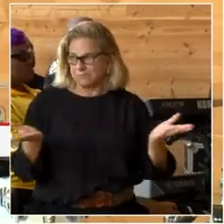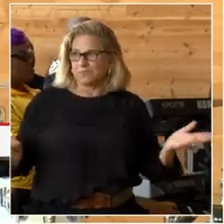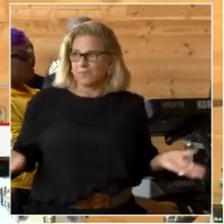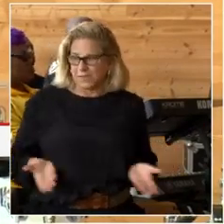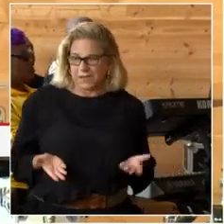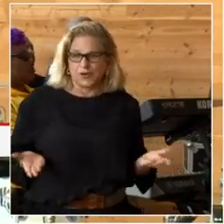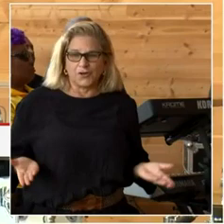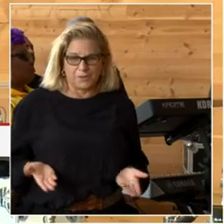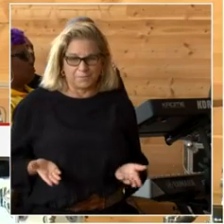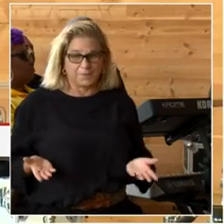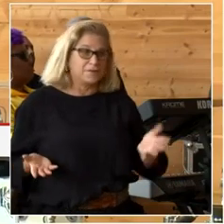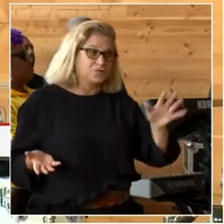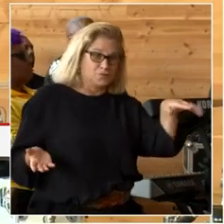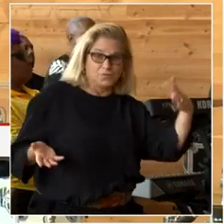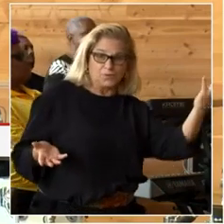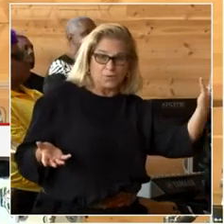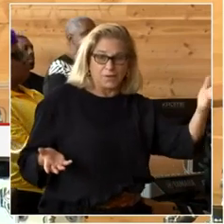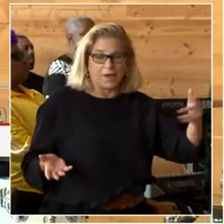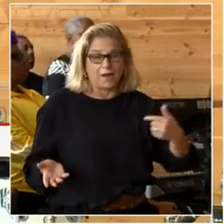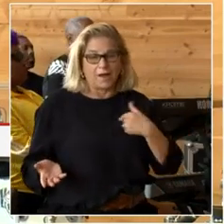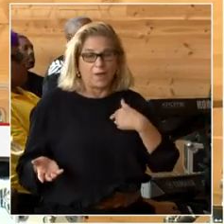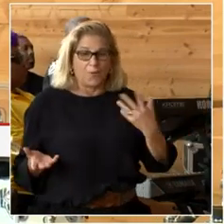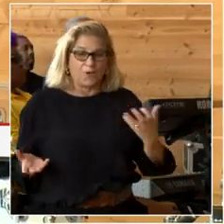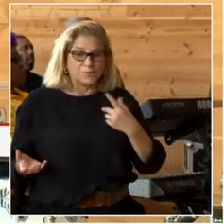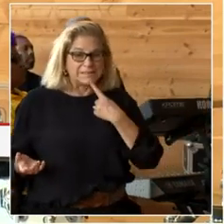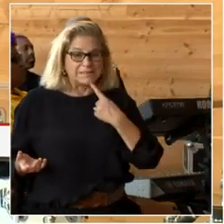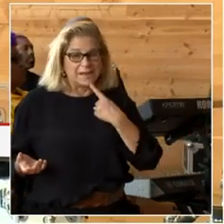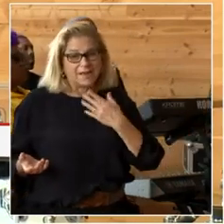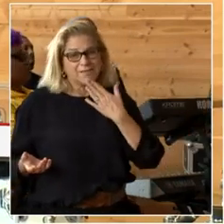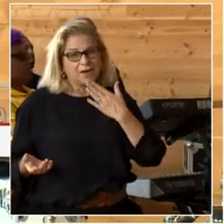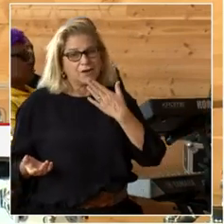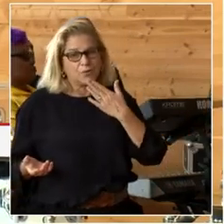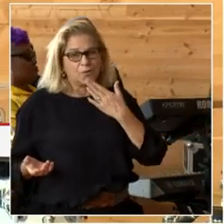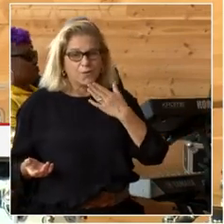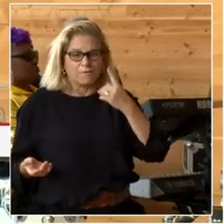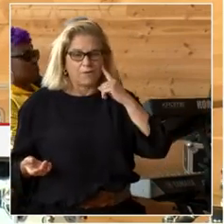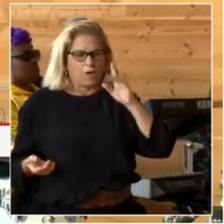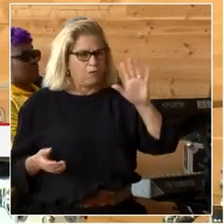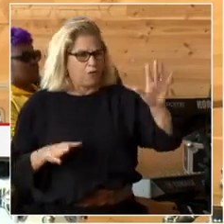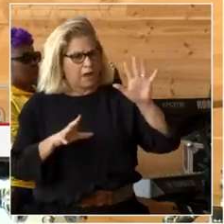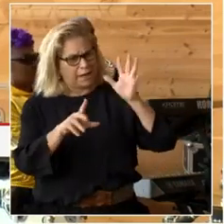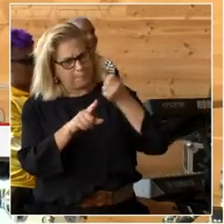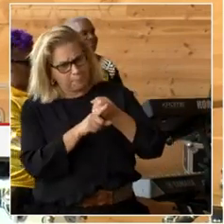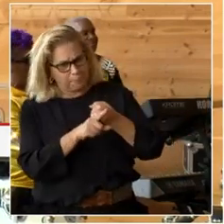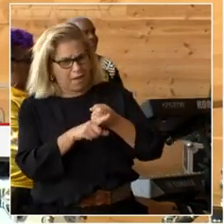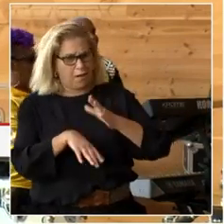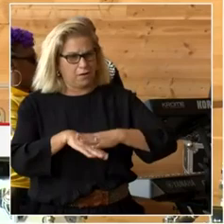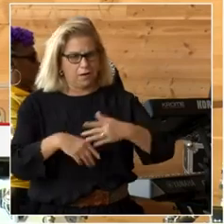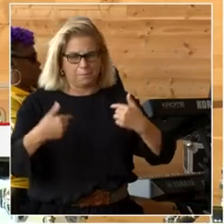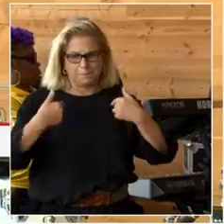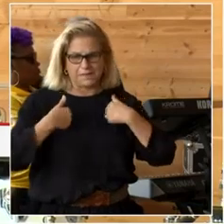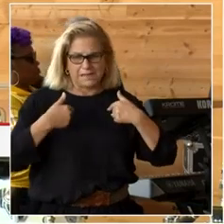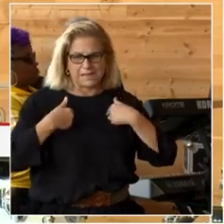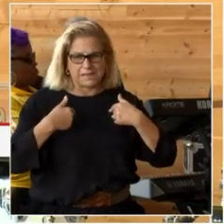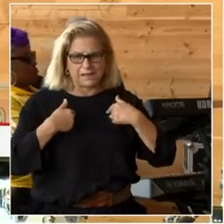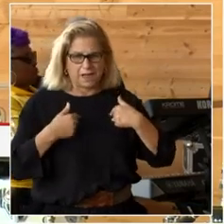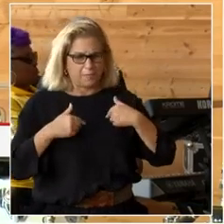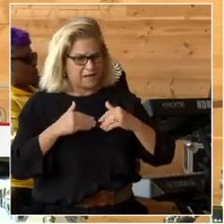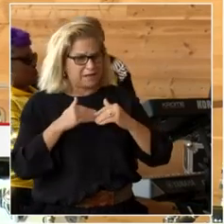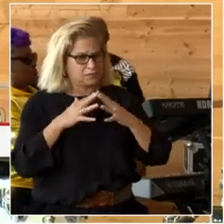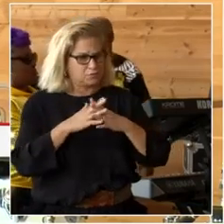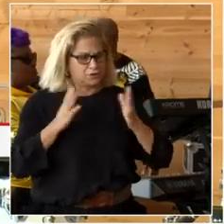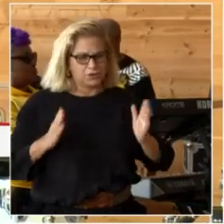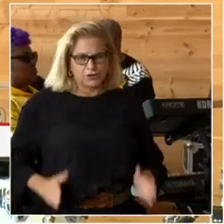So Mayor Bowser, I want to say thank you for the impact you're making on entrepreneurs like me. When I share with